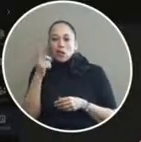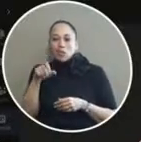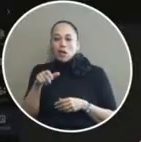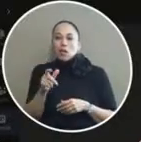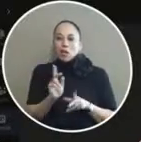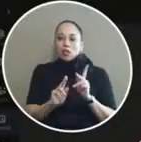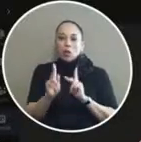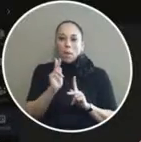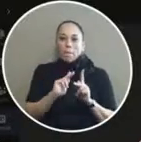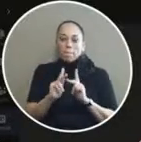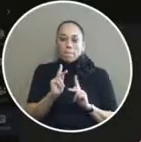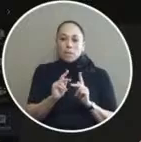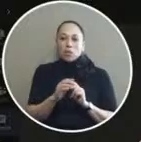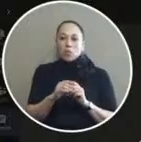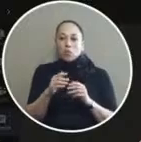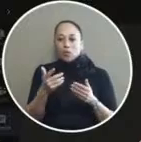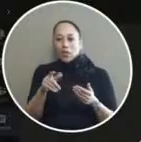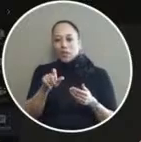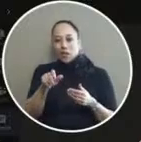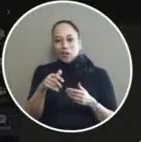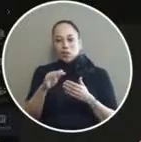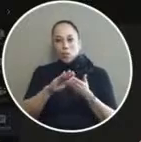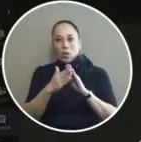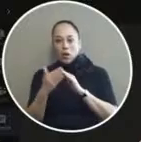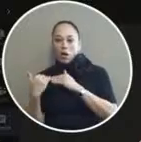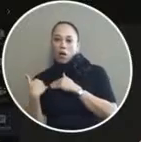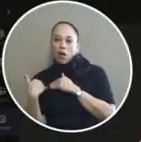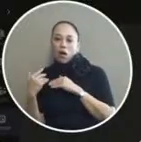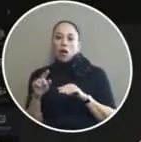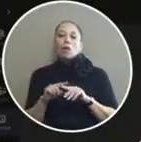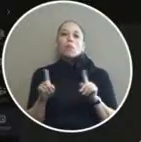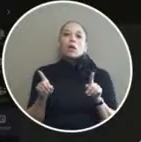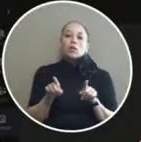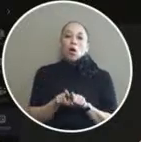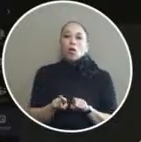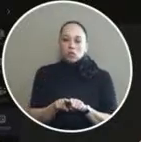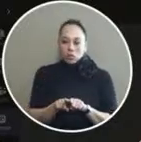to take responsibility, but people are going to be